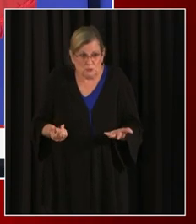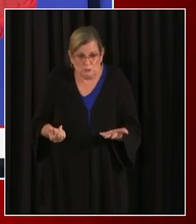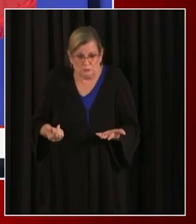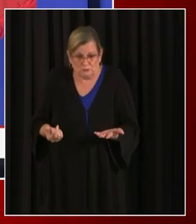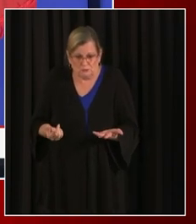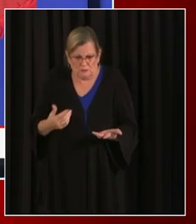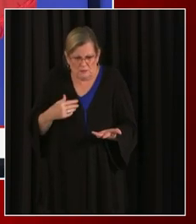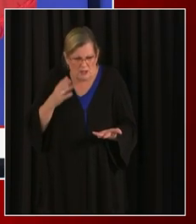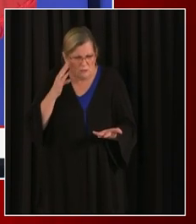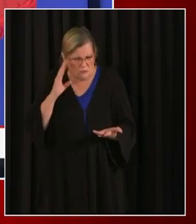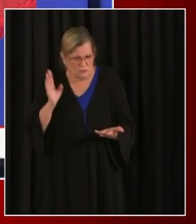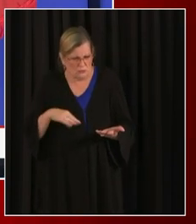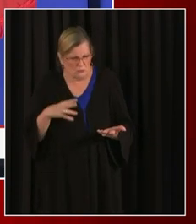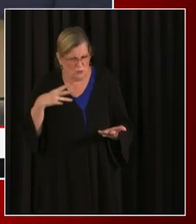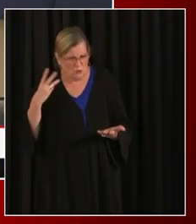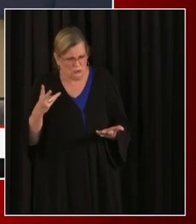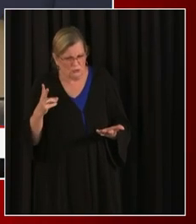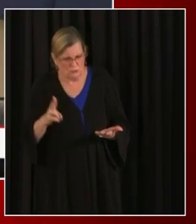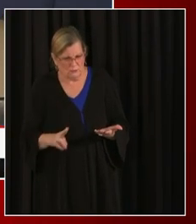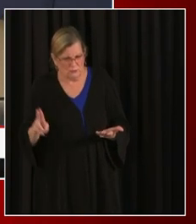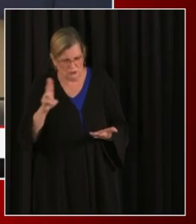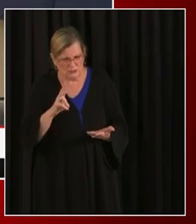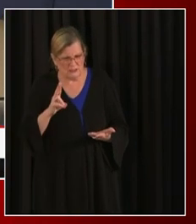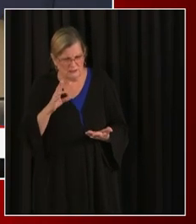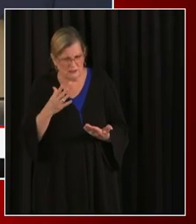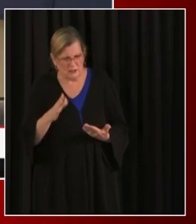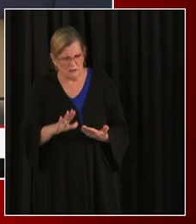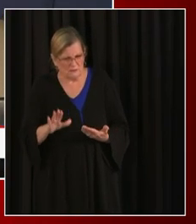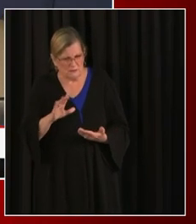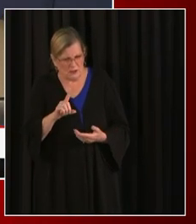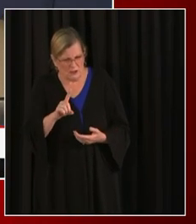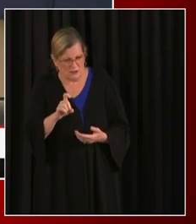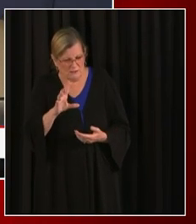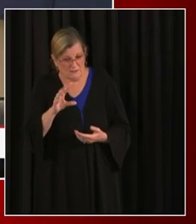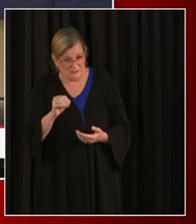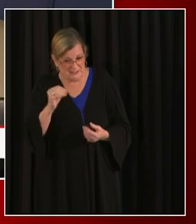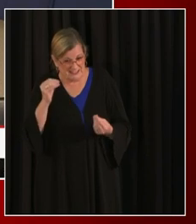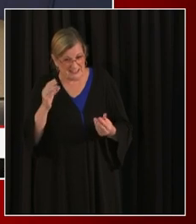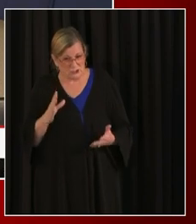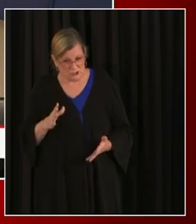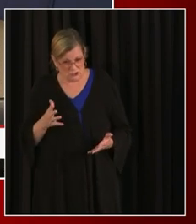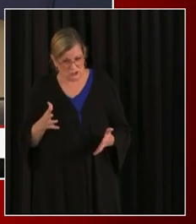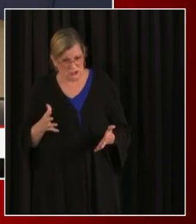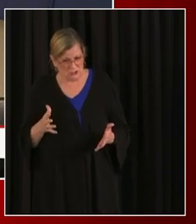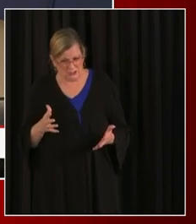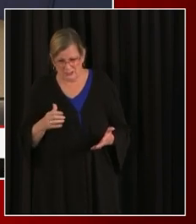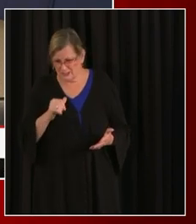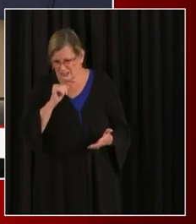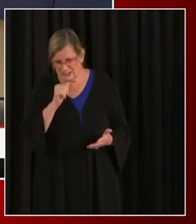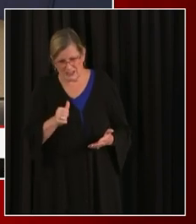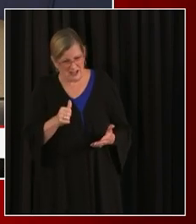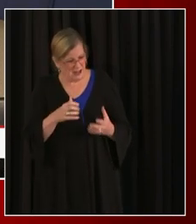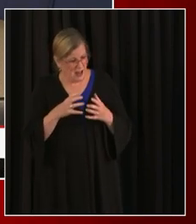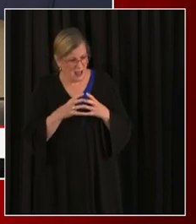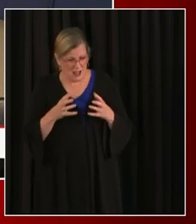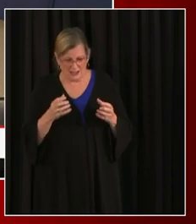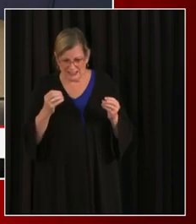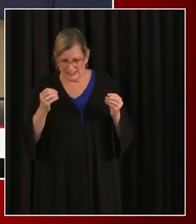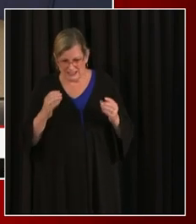last time I spoke to them said something like 150 teachers, but that it was increasing regularly.